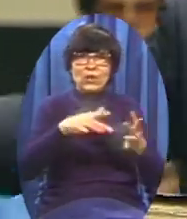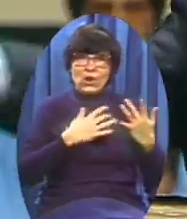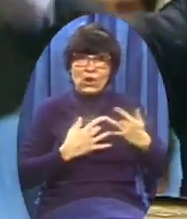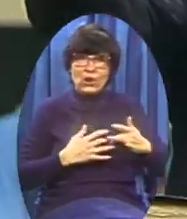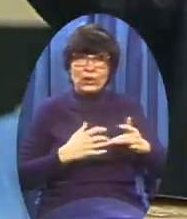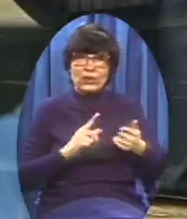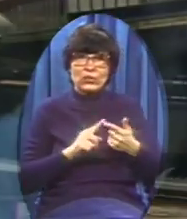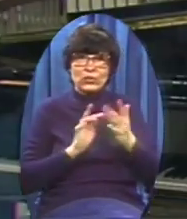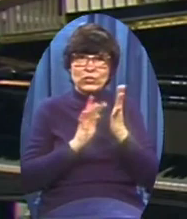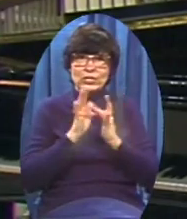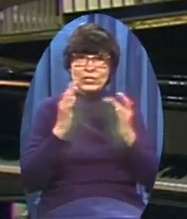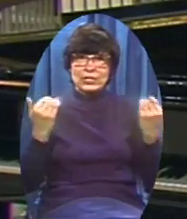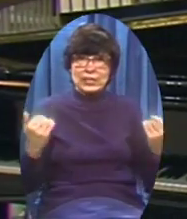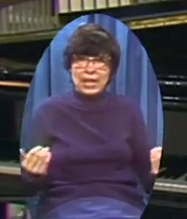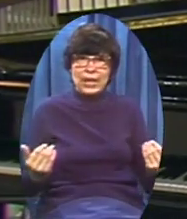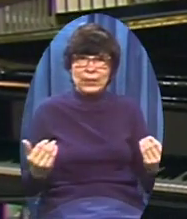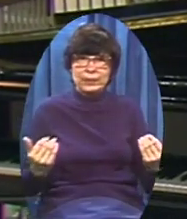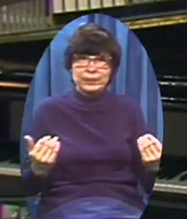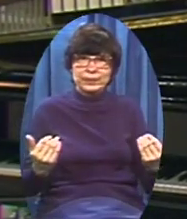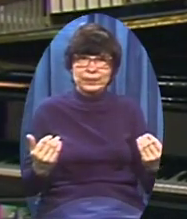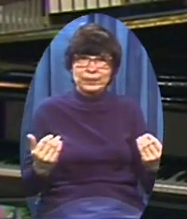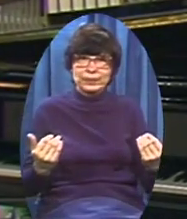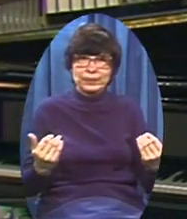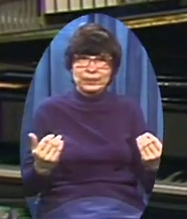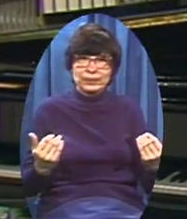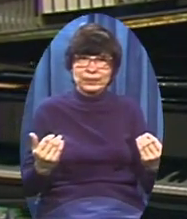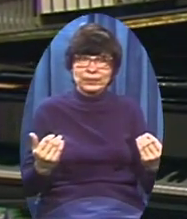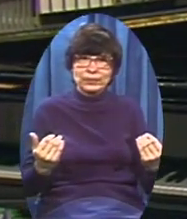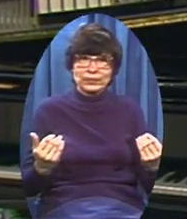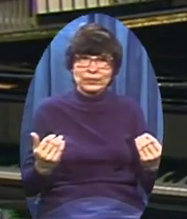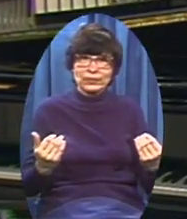stand. All right, let's stand as we sing this invitation number.